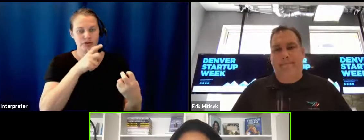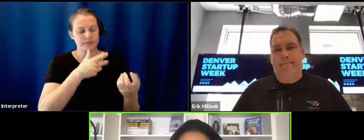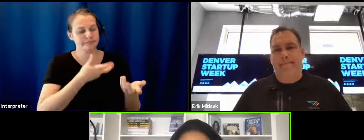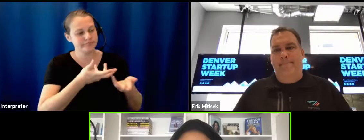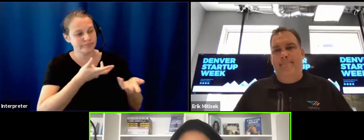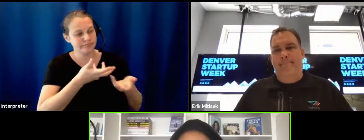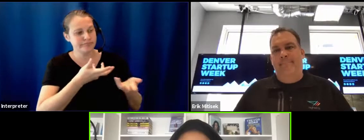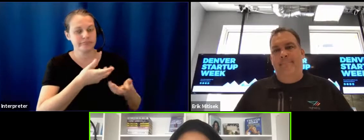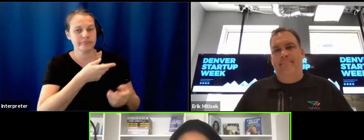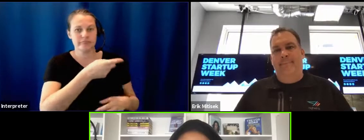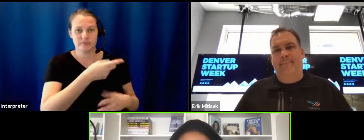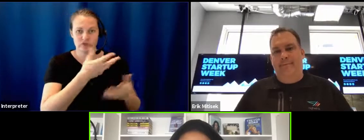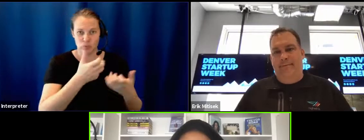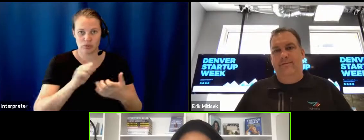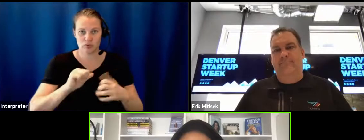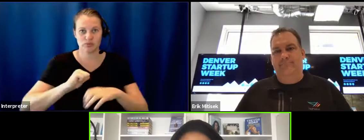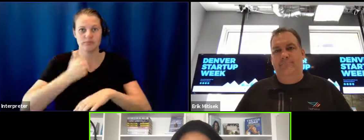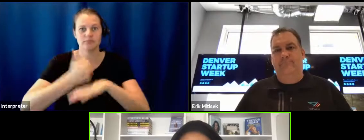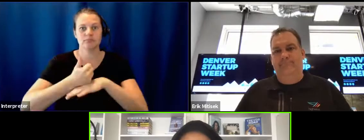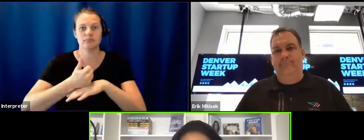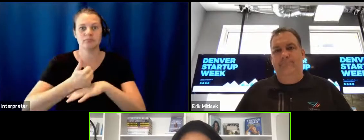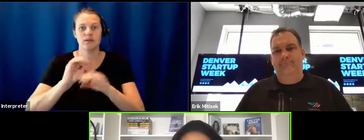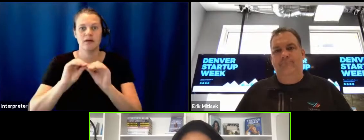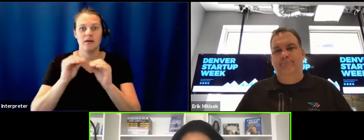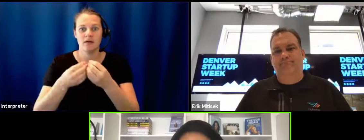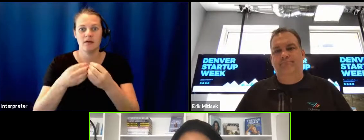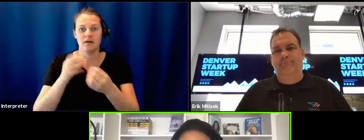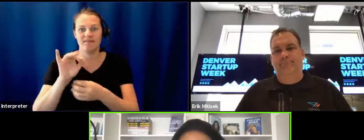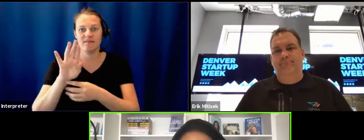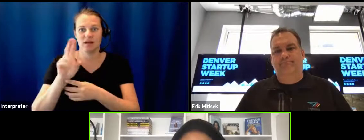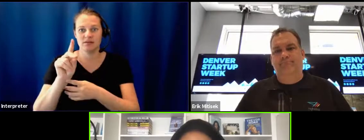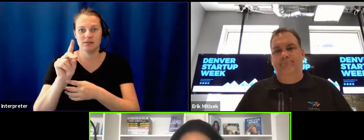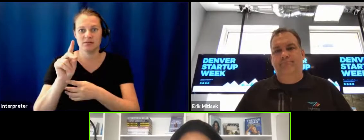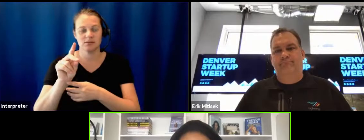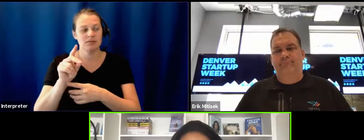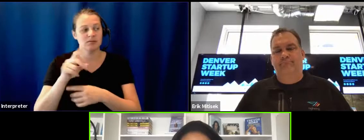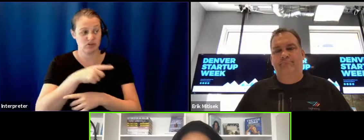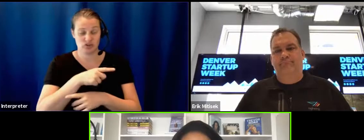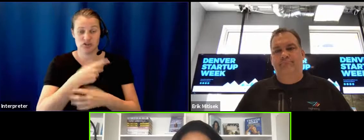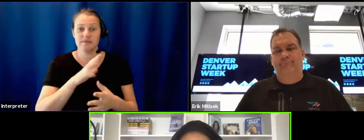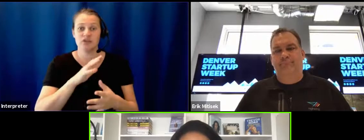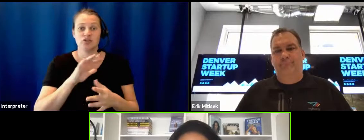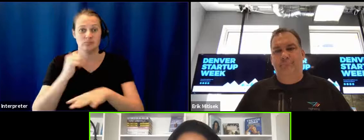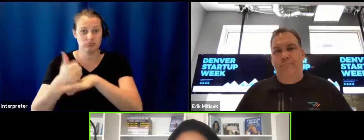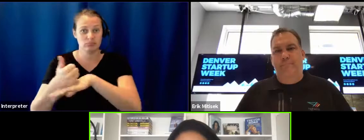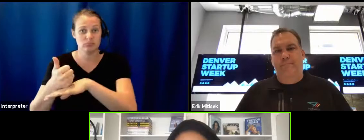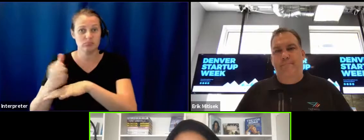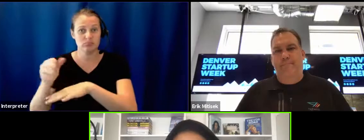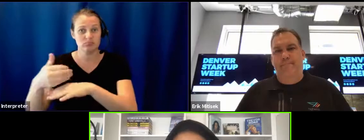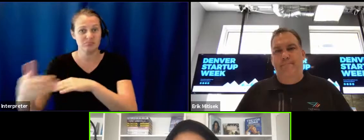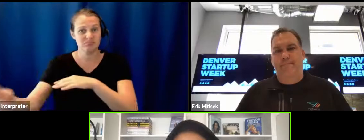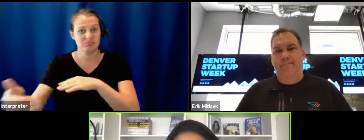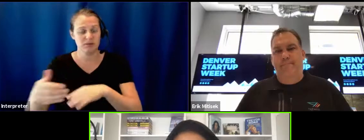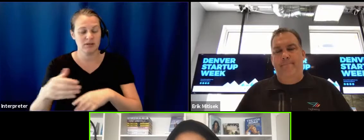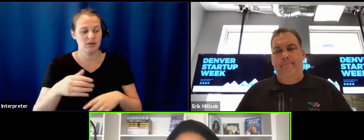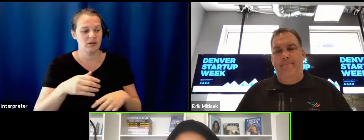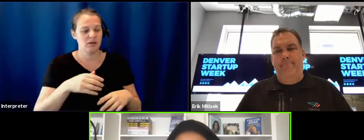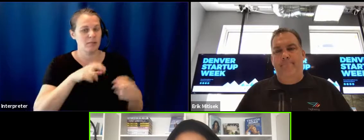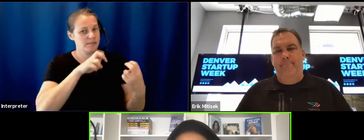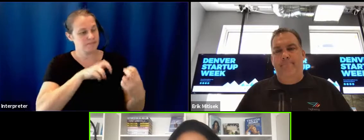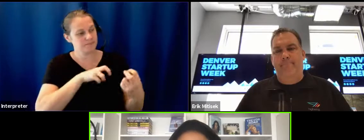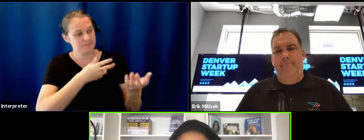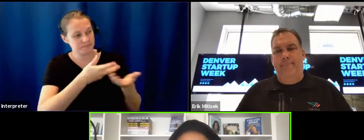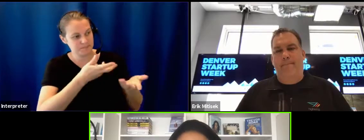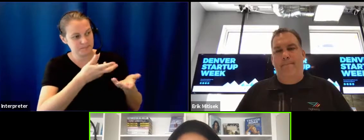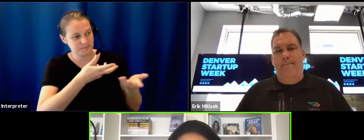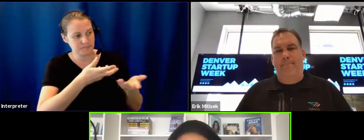about her. She wanted to build a fund. She wanted to create a fund, and she's gone on to do so. And at the end of the hour, she said, I